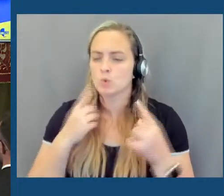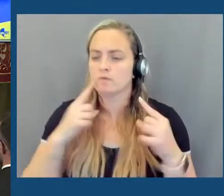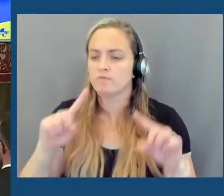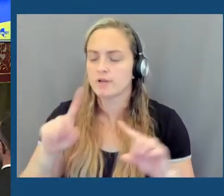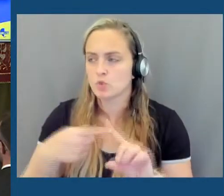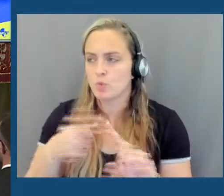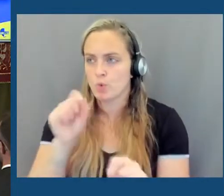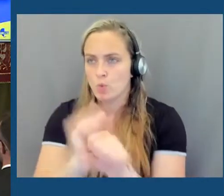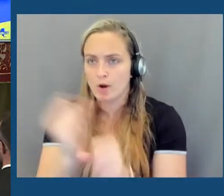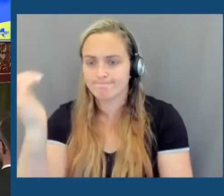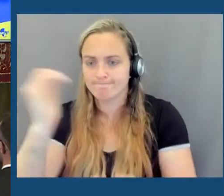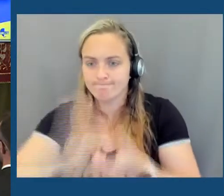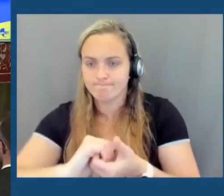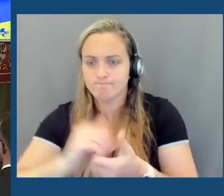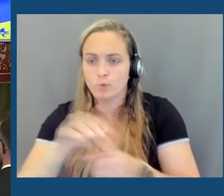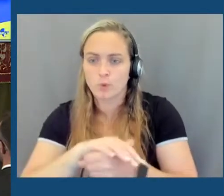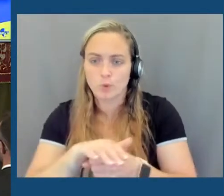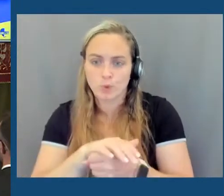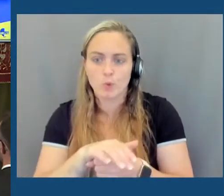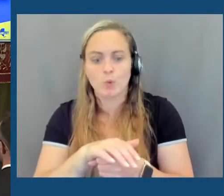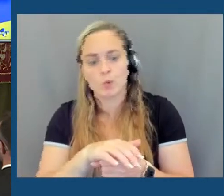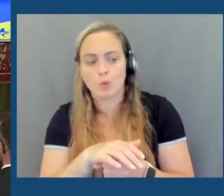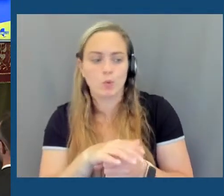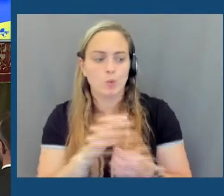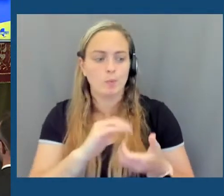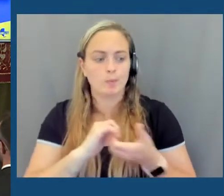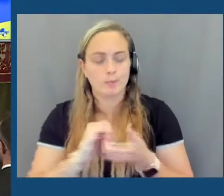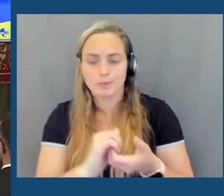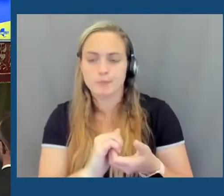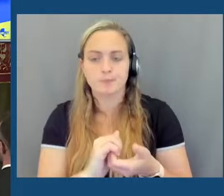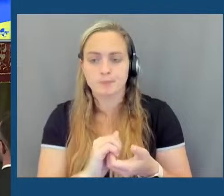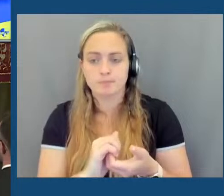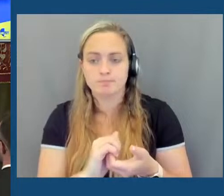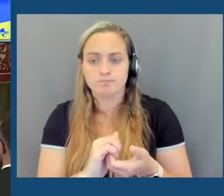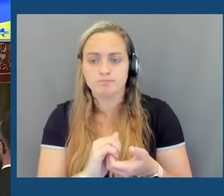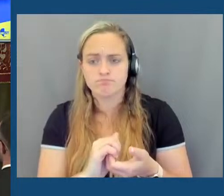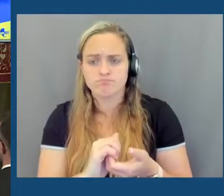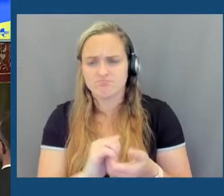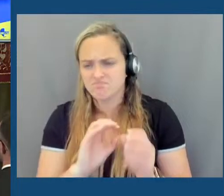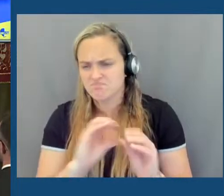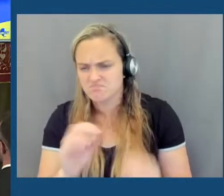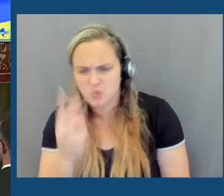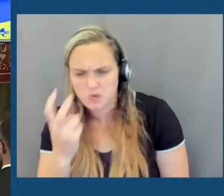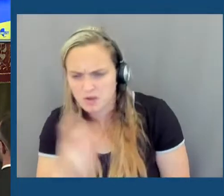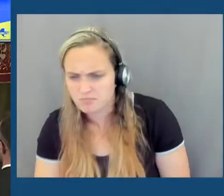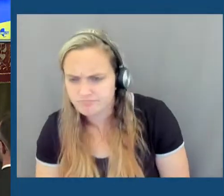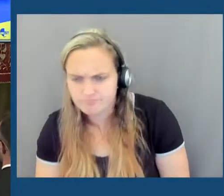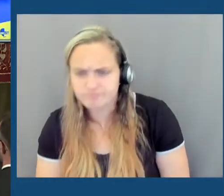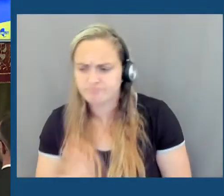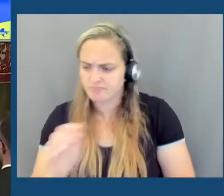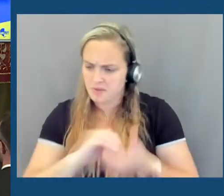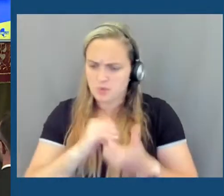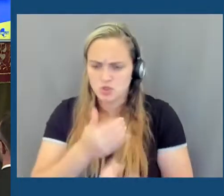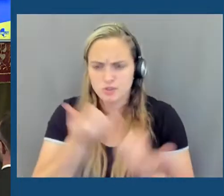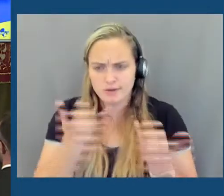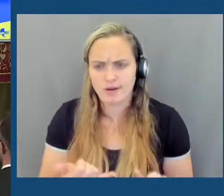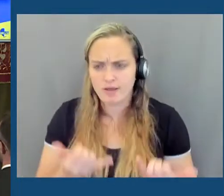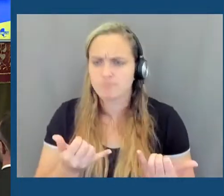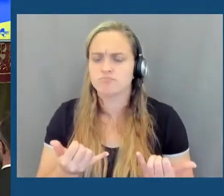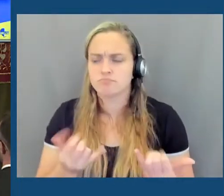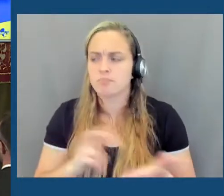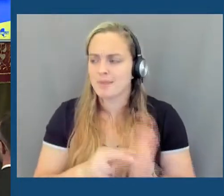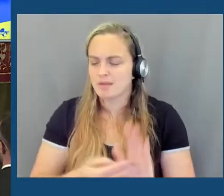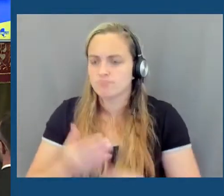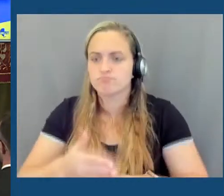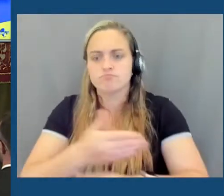together with our local law enforcement partners. Without a doubt, our collaboration today It is better than it's ever been, and